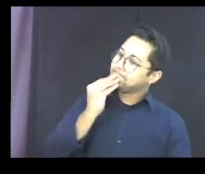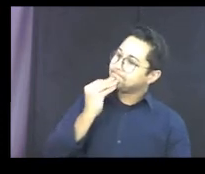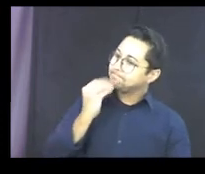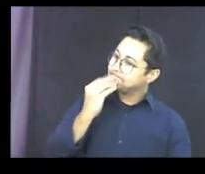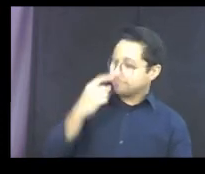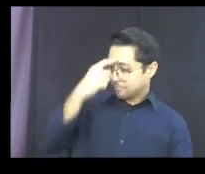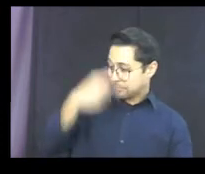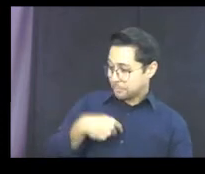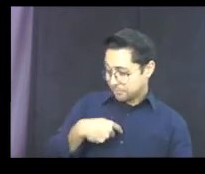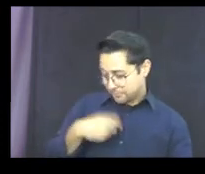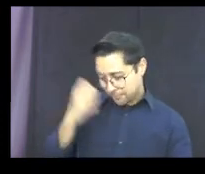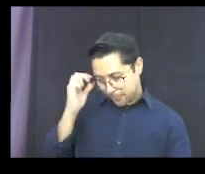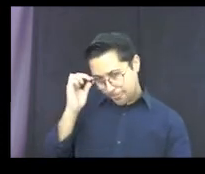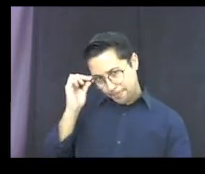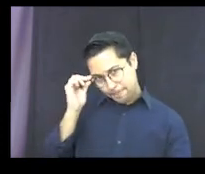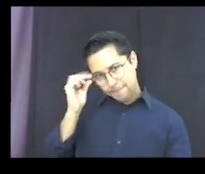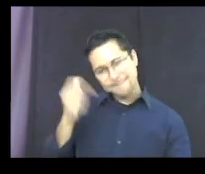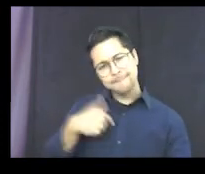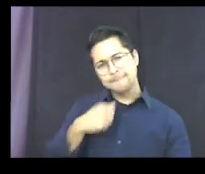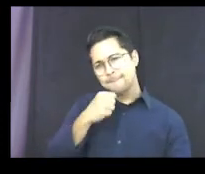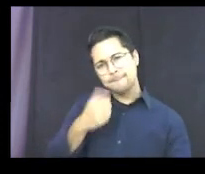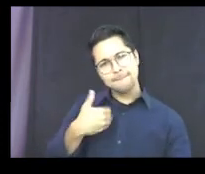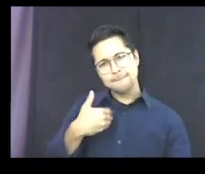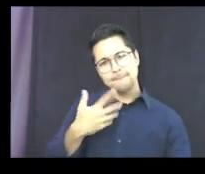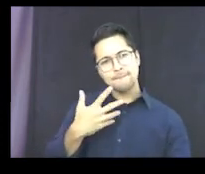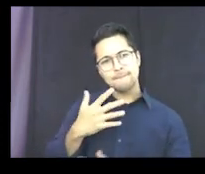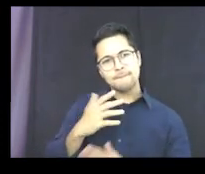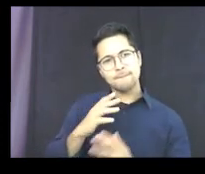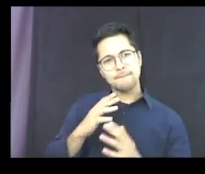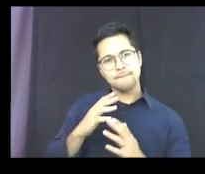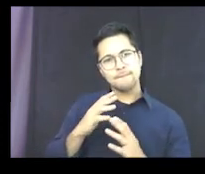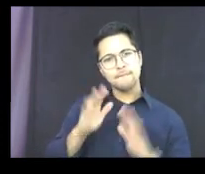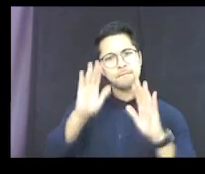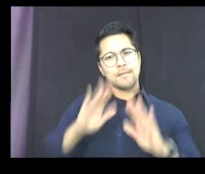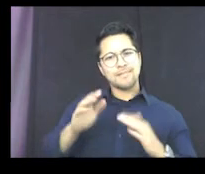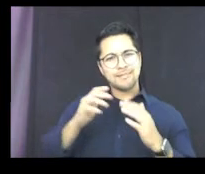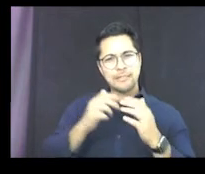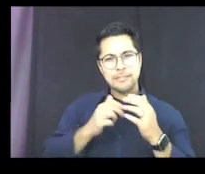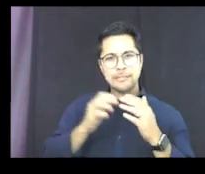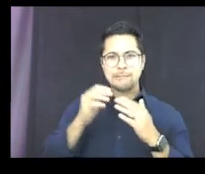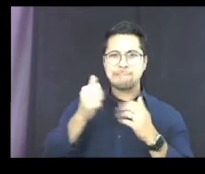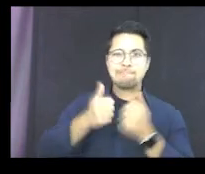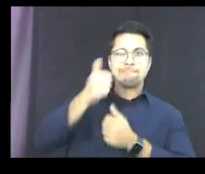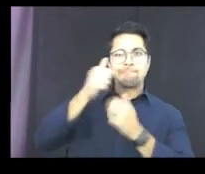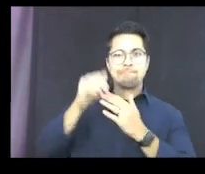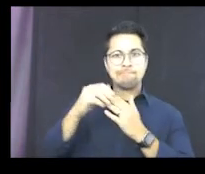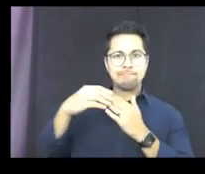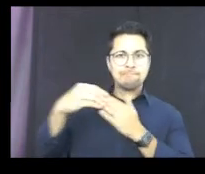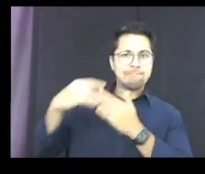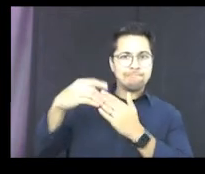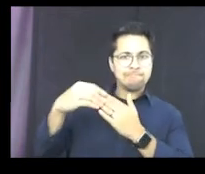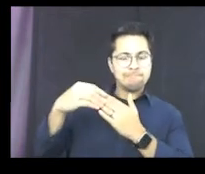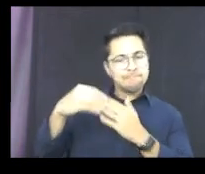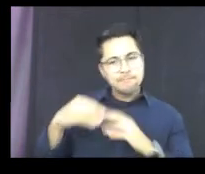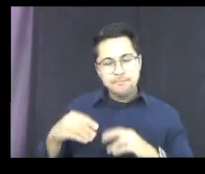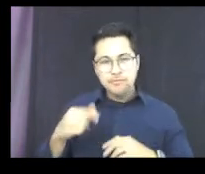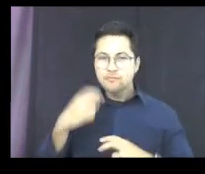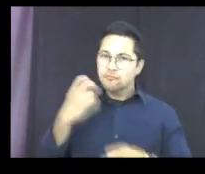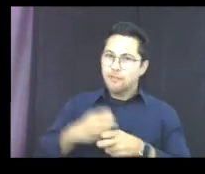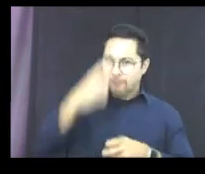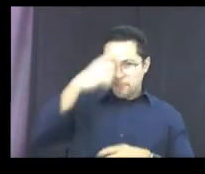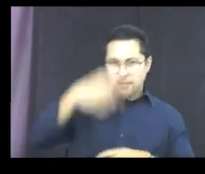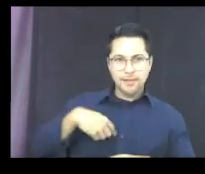With me, I don't have the greatest executive functioning, and so it's hard for me to keep